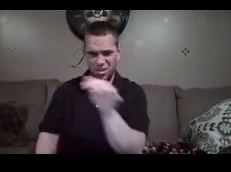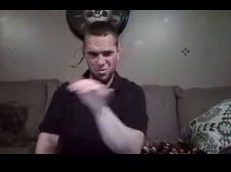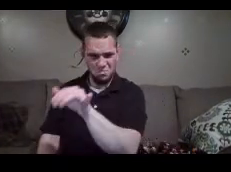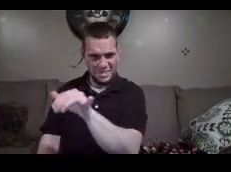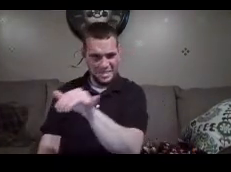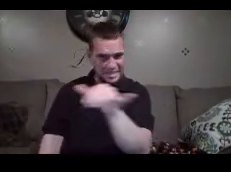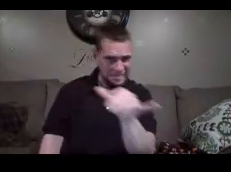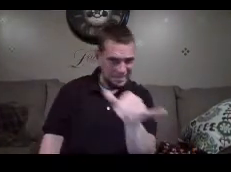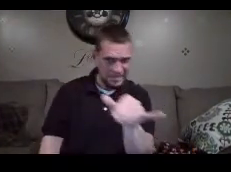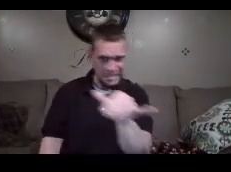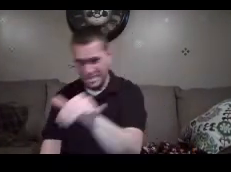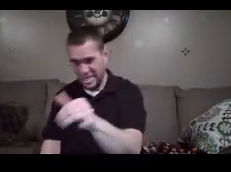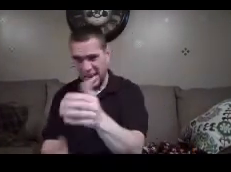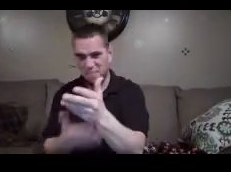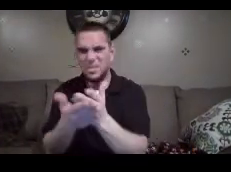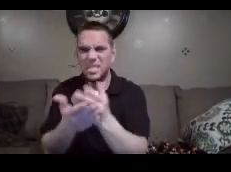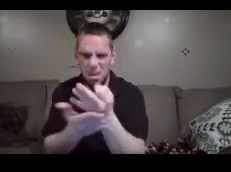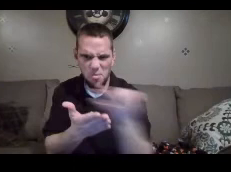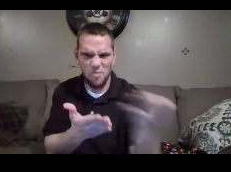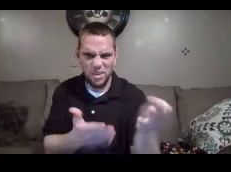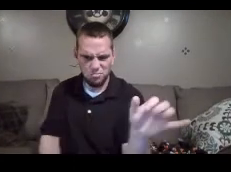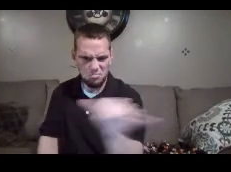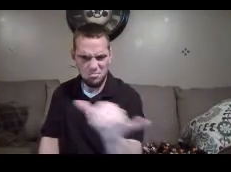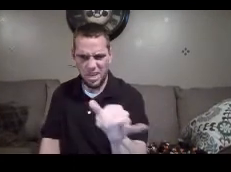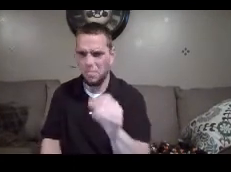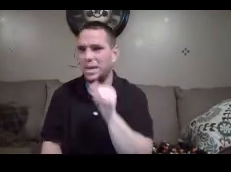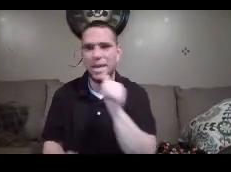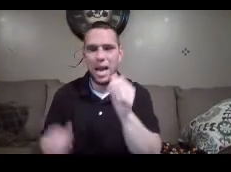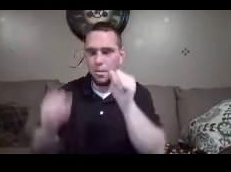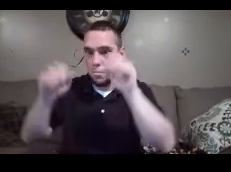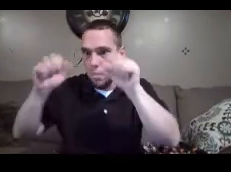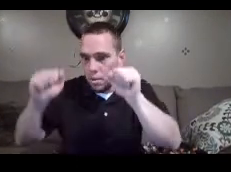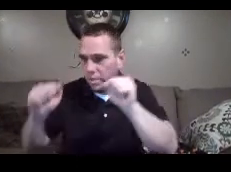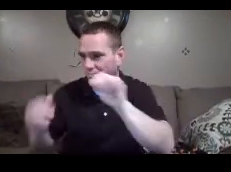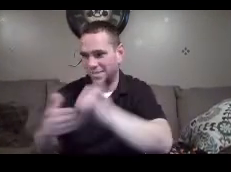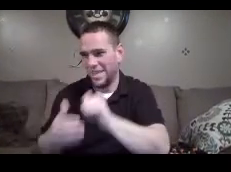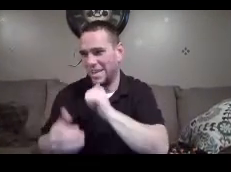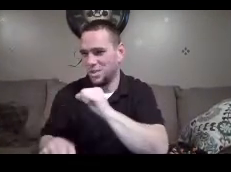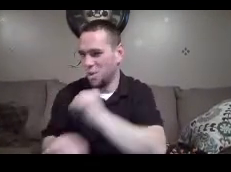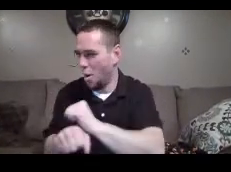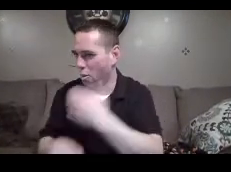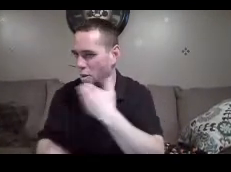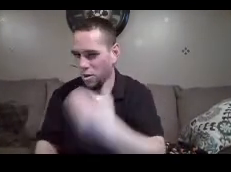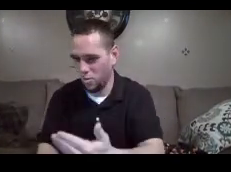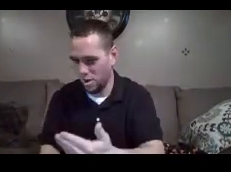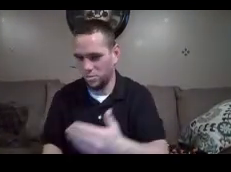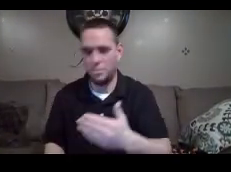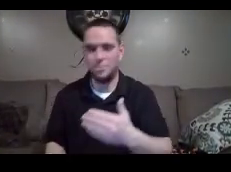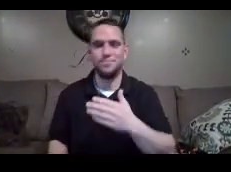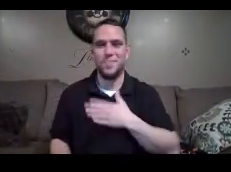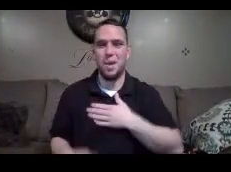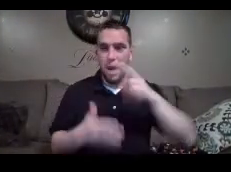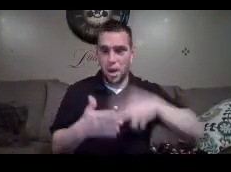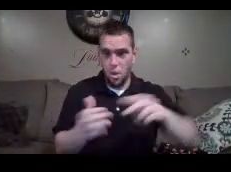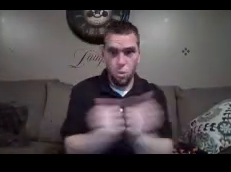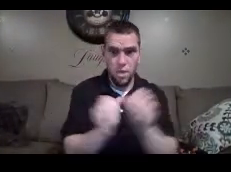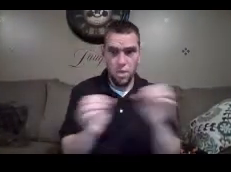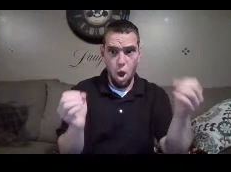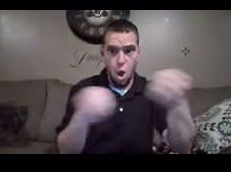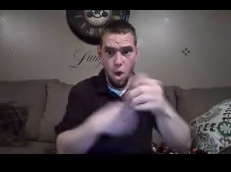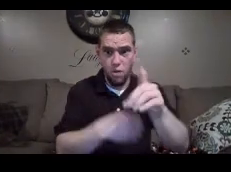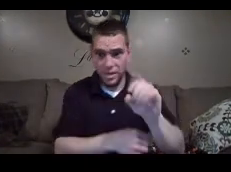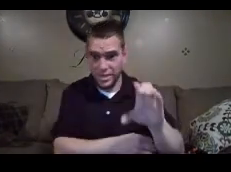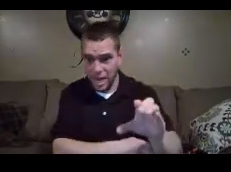not be surprised if some things don't read well. My test with it did a really good job with Office documents, but